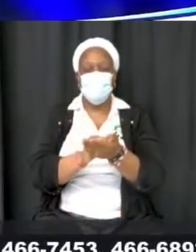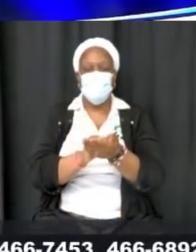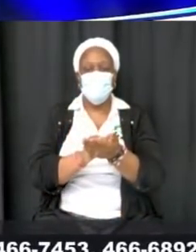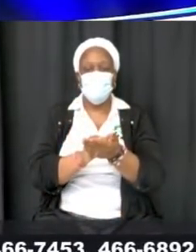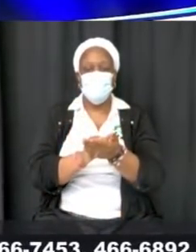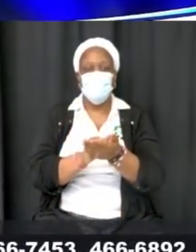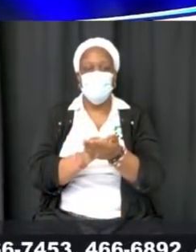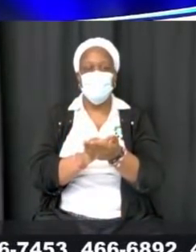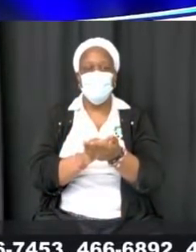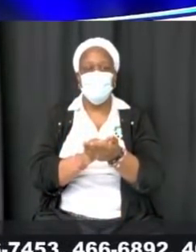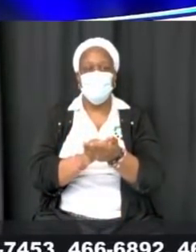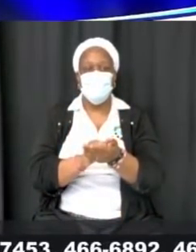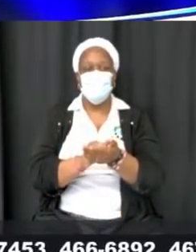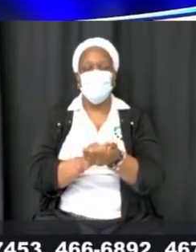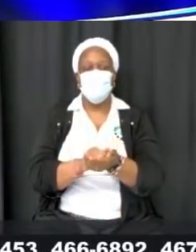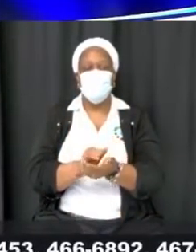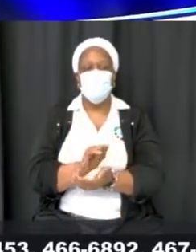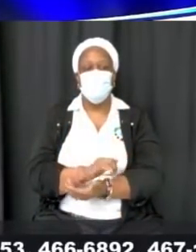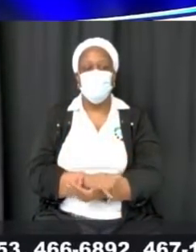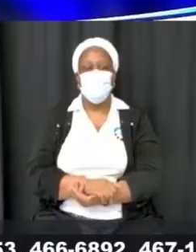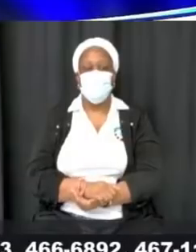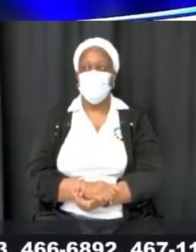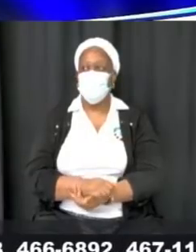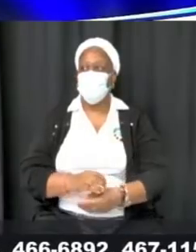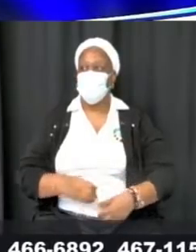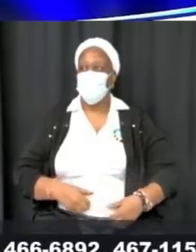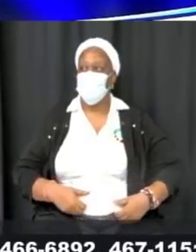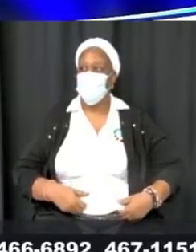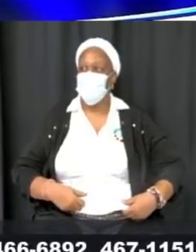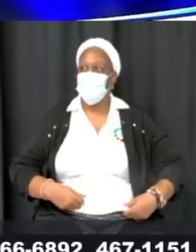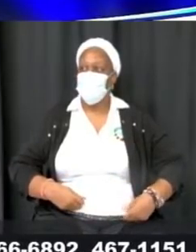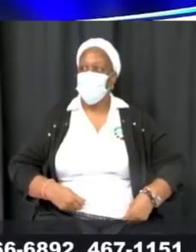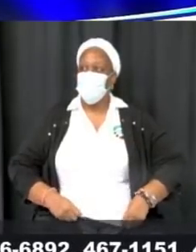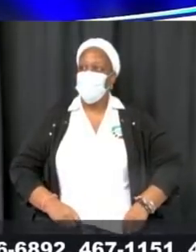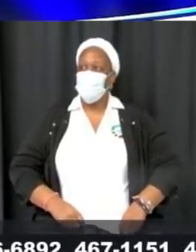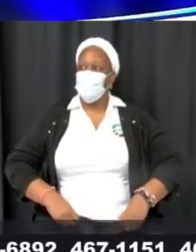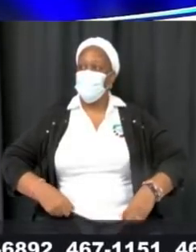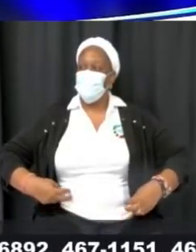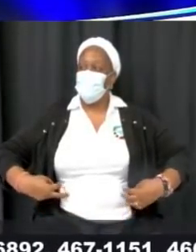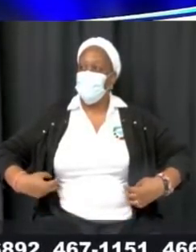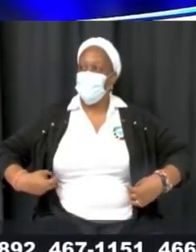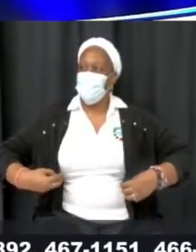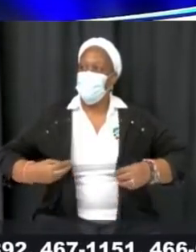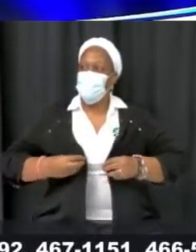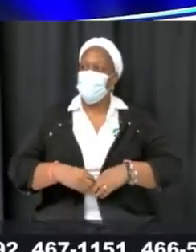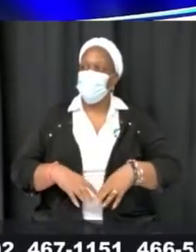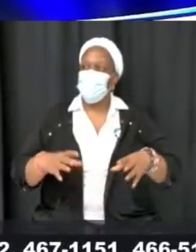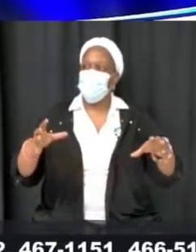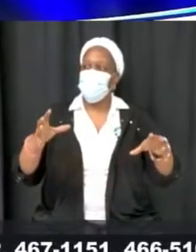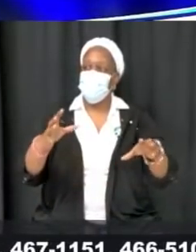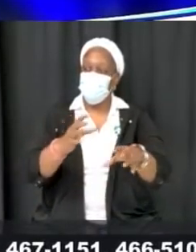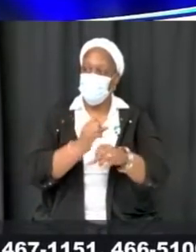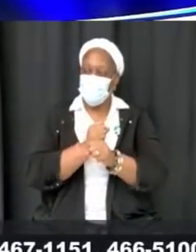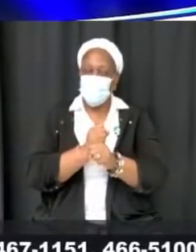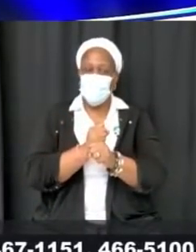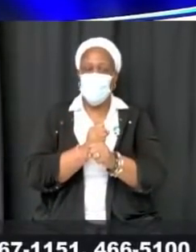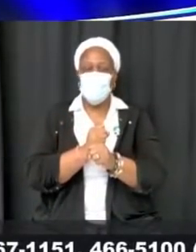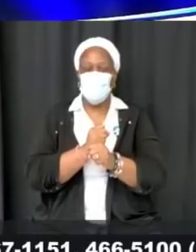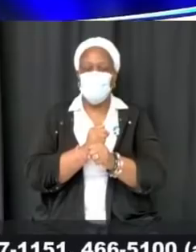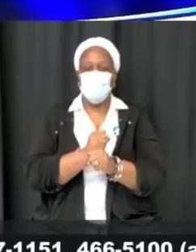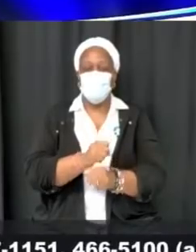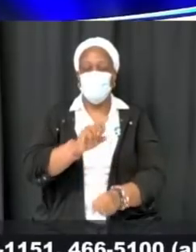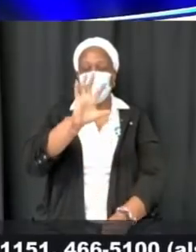Nevis, through bilateral diplomatic arrangements, was able to secure an